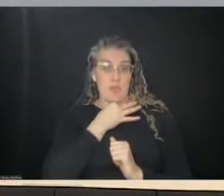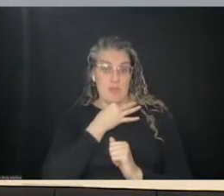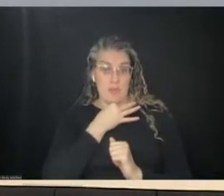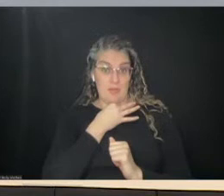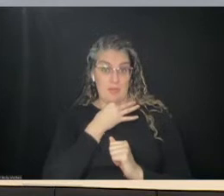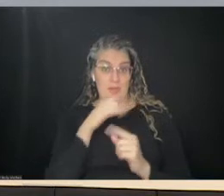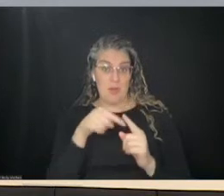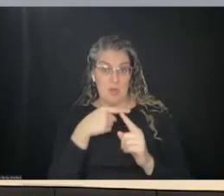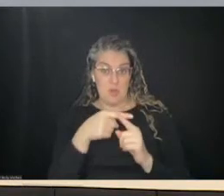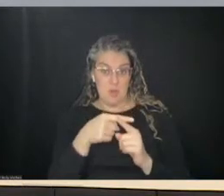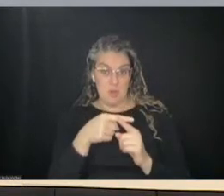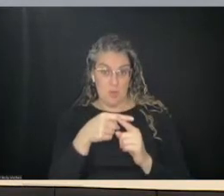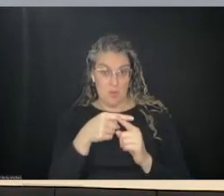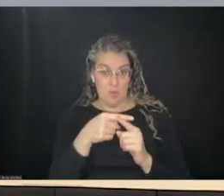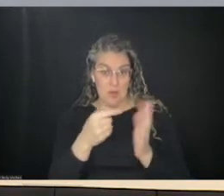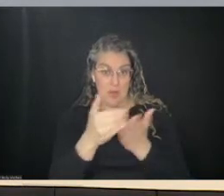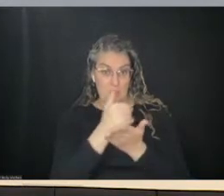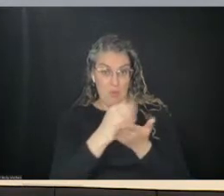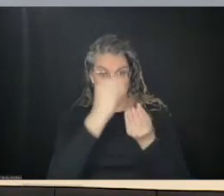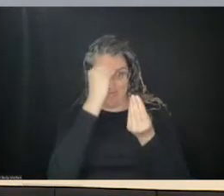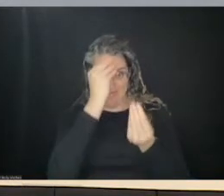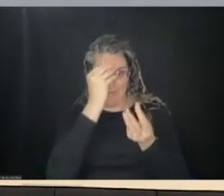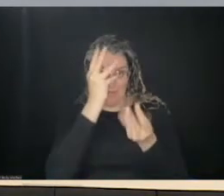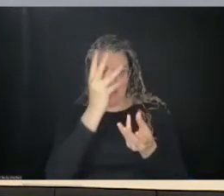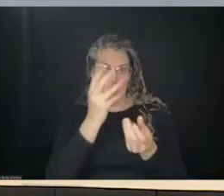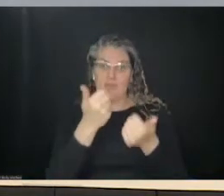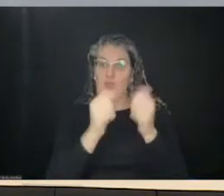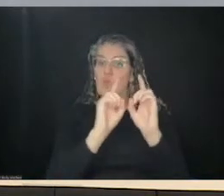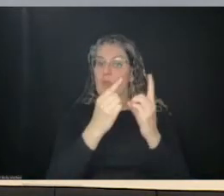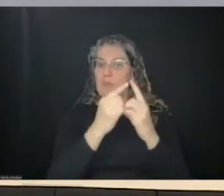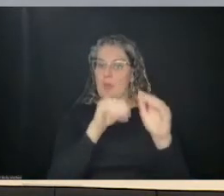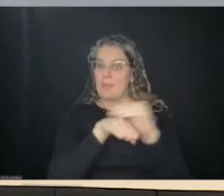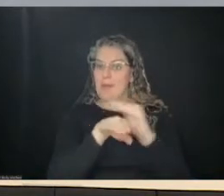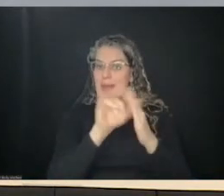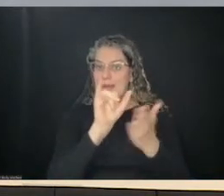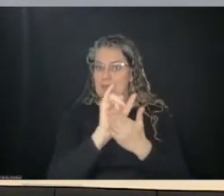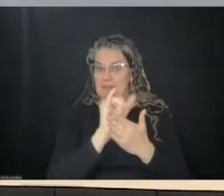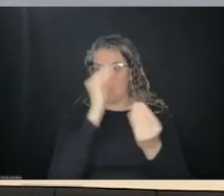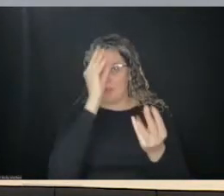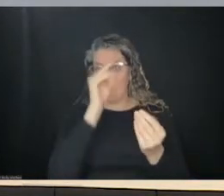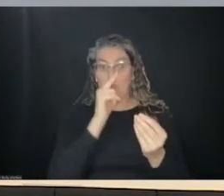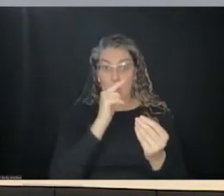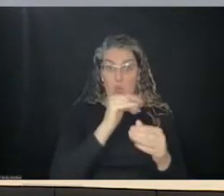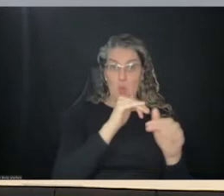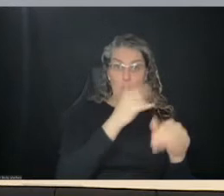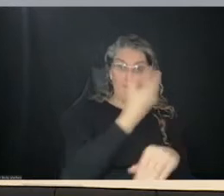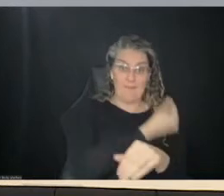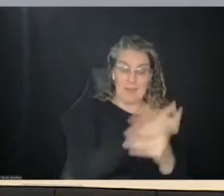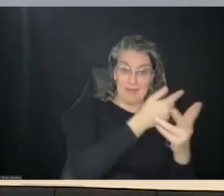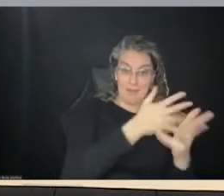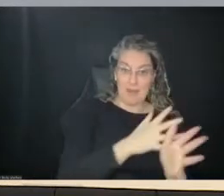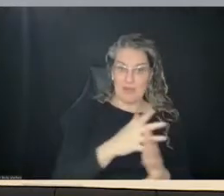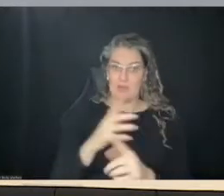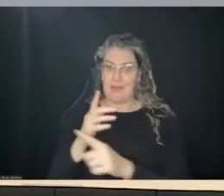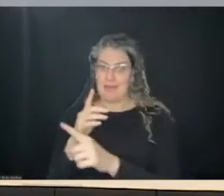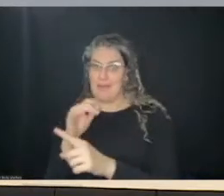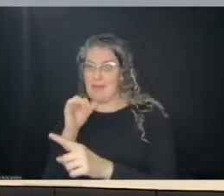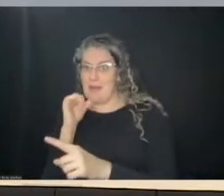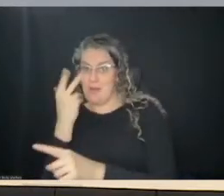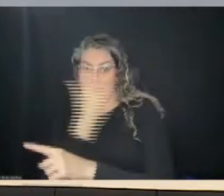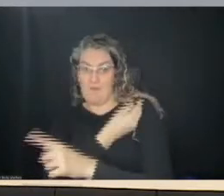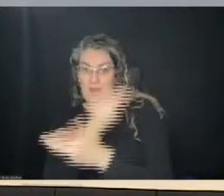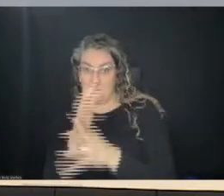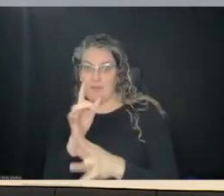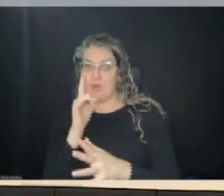collected. What departments in PEI will have access to who's been vaccinated and who hasn't, and will this information be shared with any